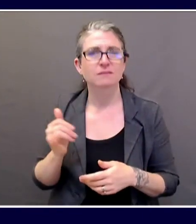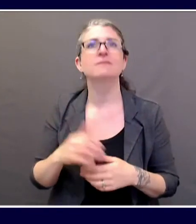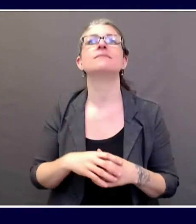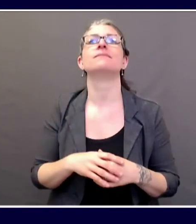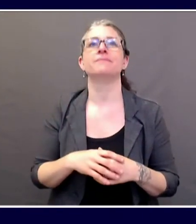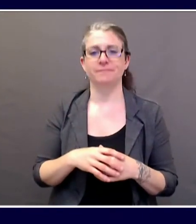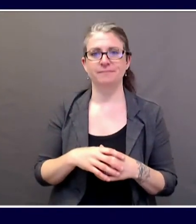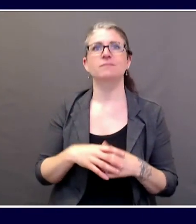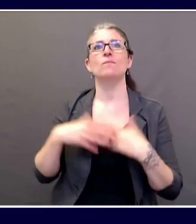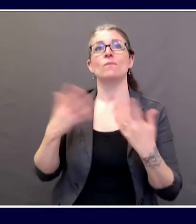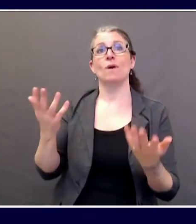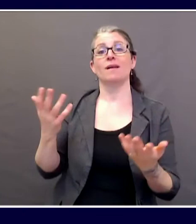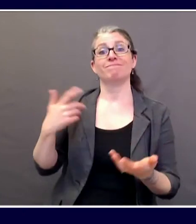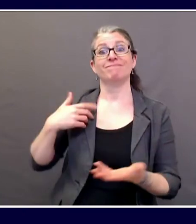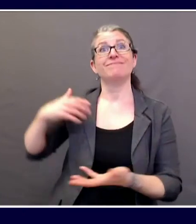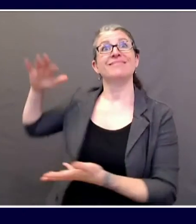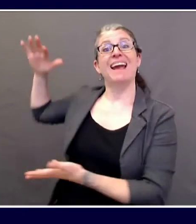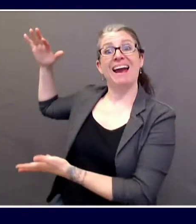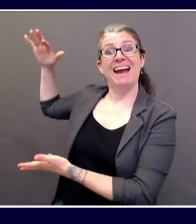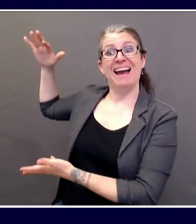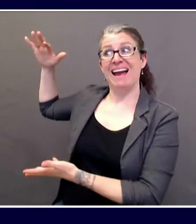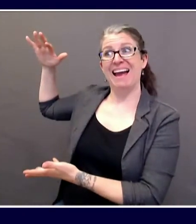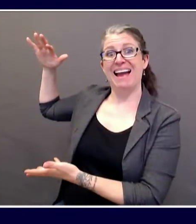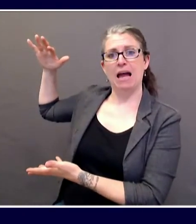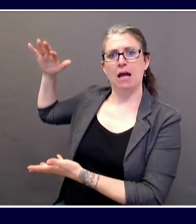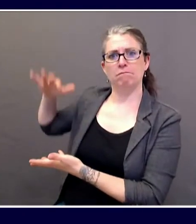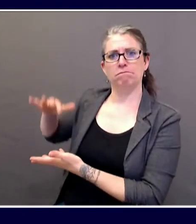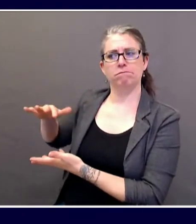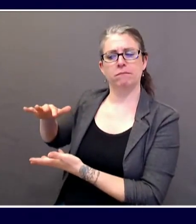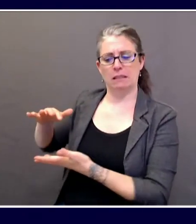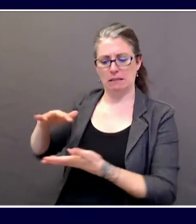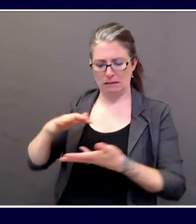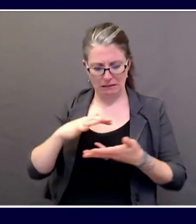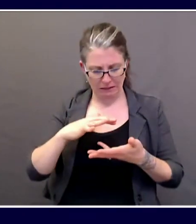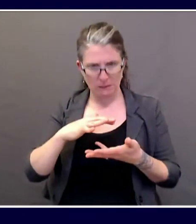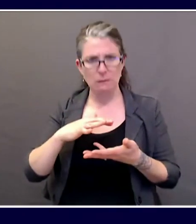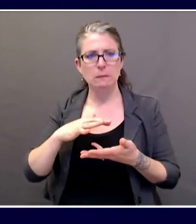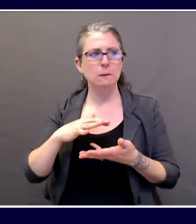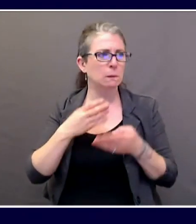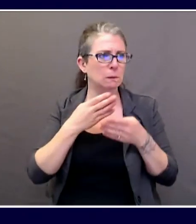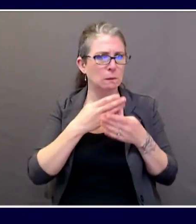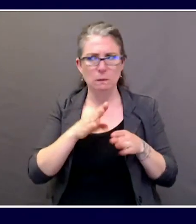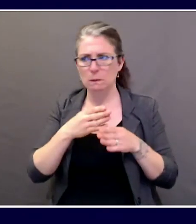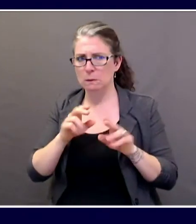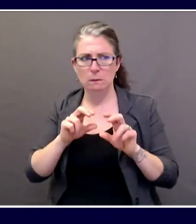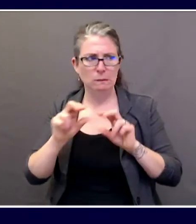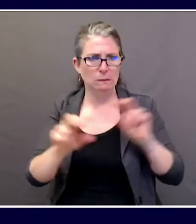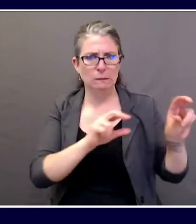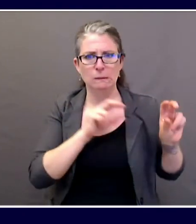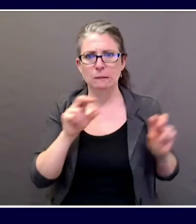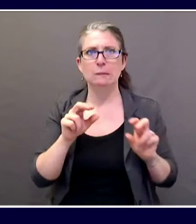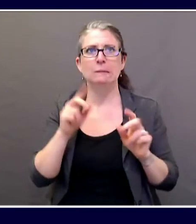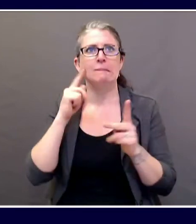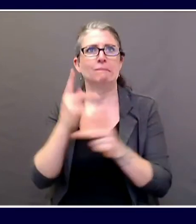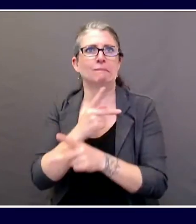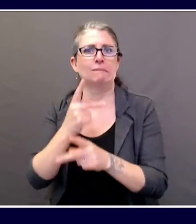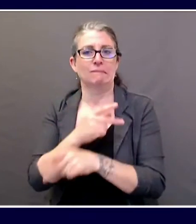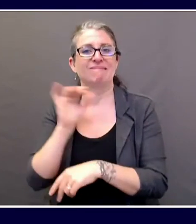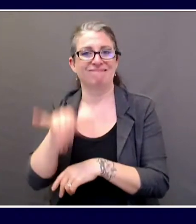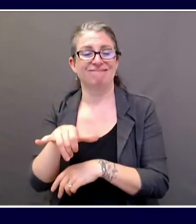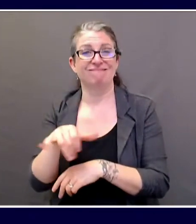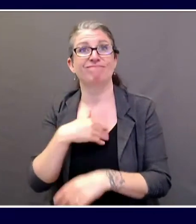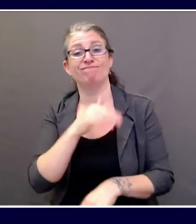many slots are being filled when they open up, which is a pretty good proxy for how much demand there is out